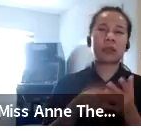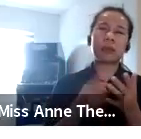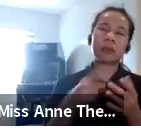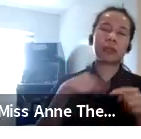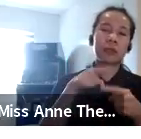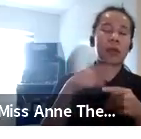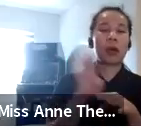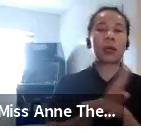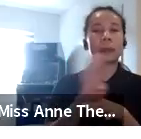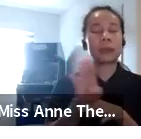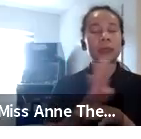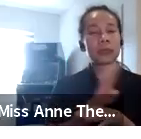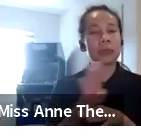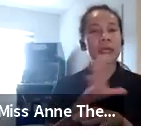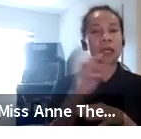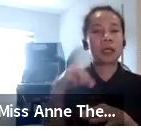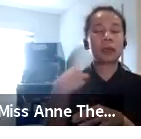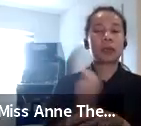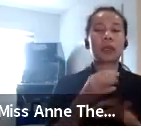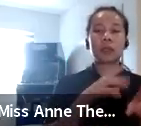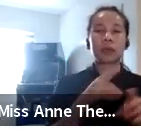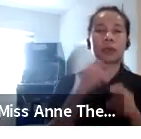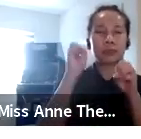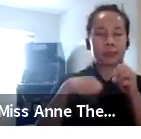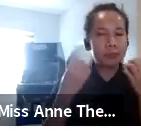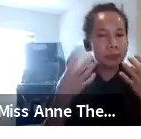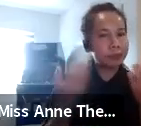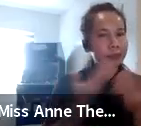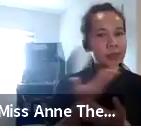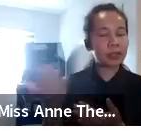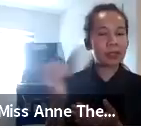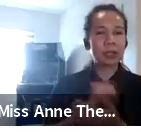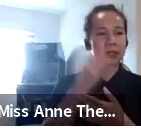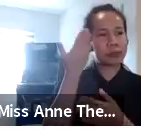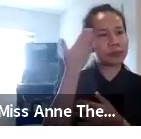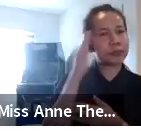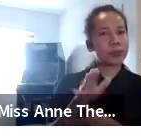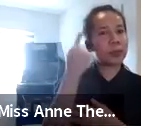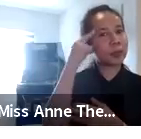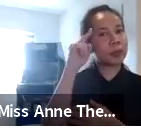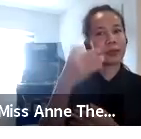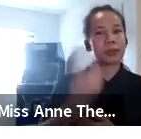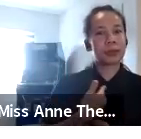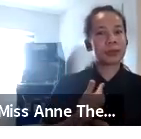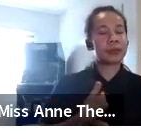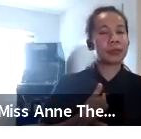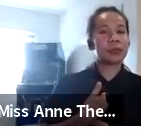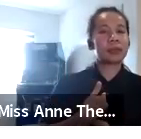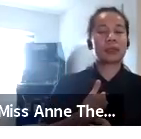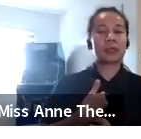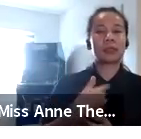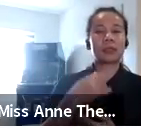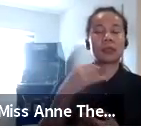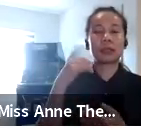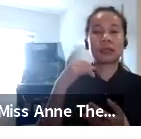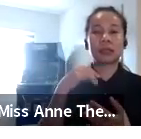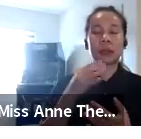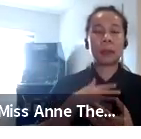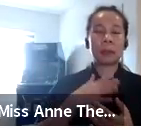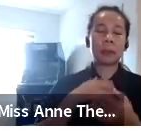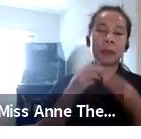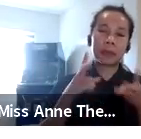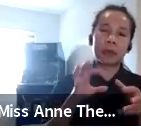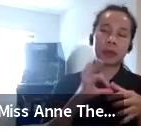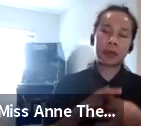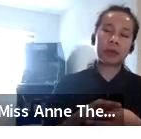and we're doing so many things, I don't know, but for me, it's my way of